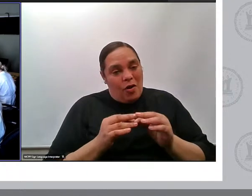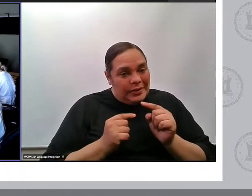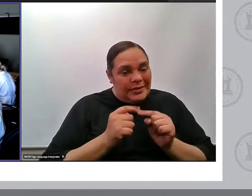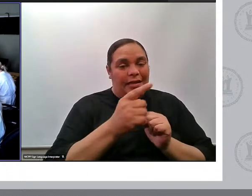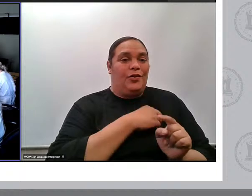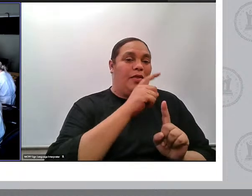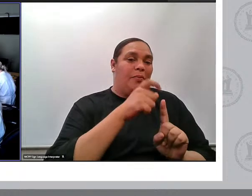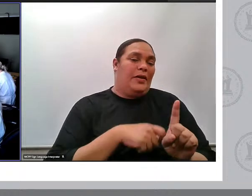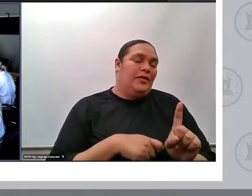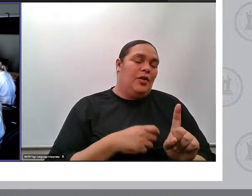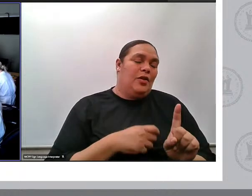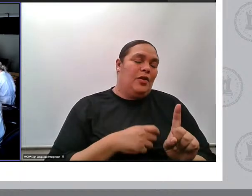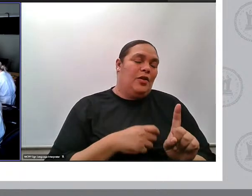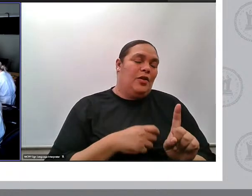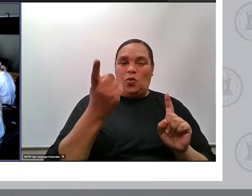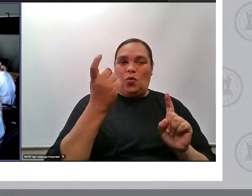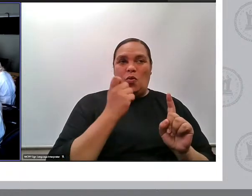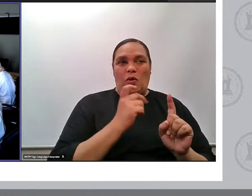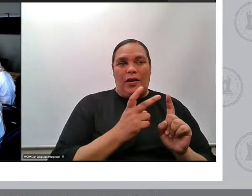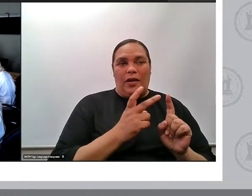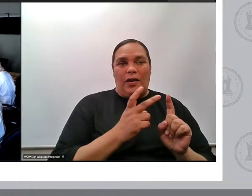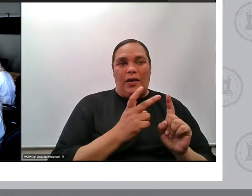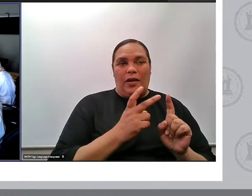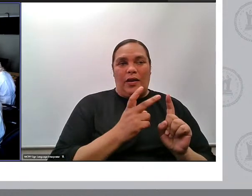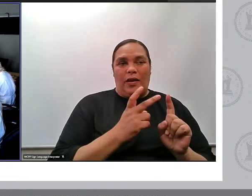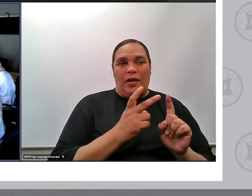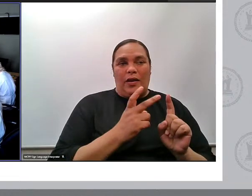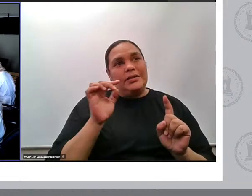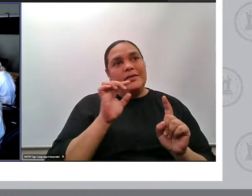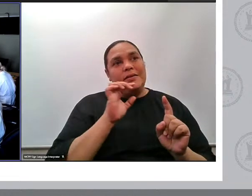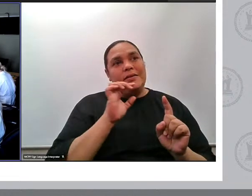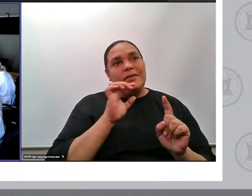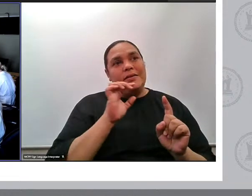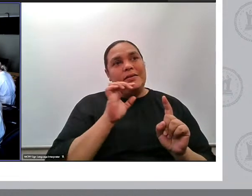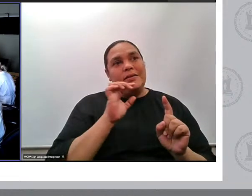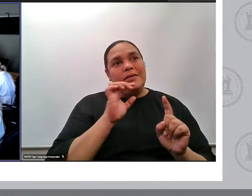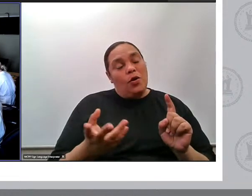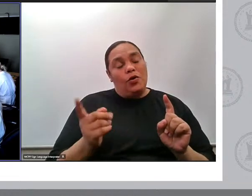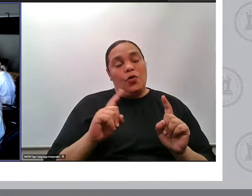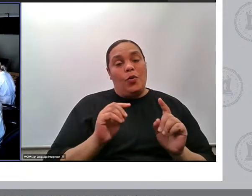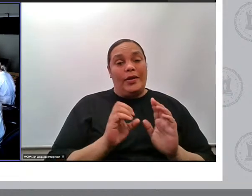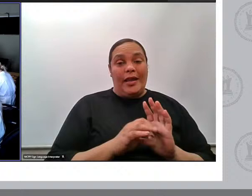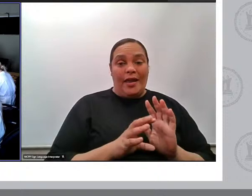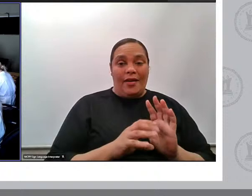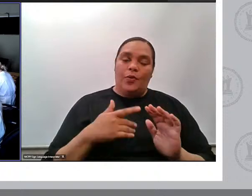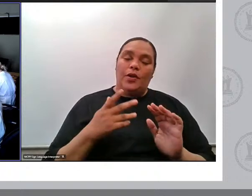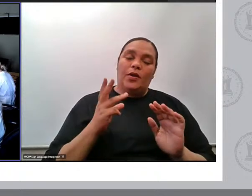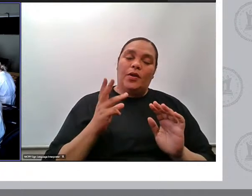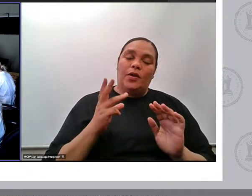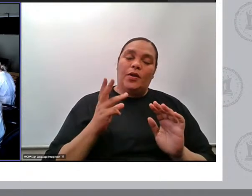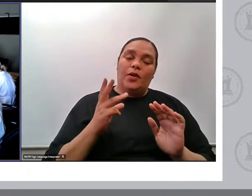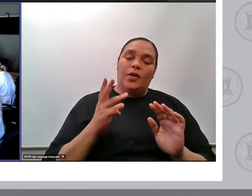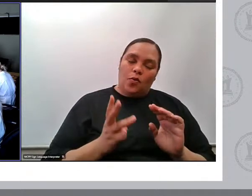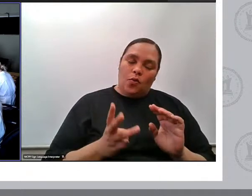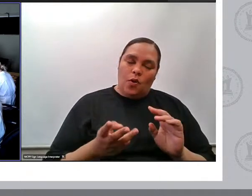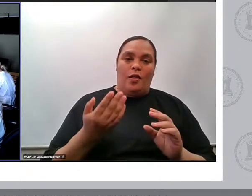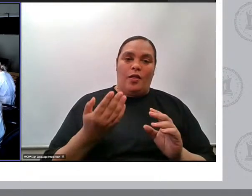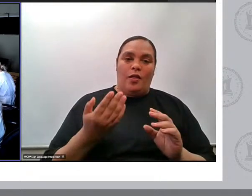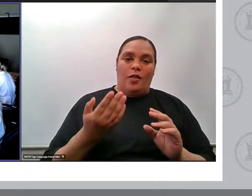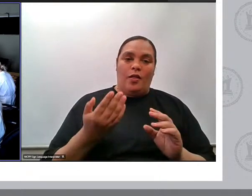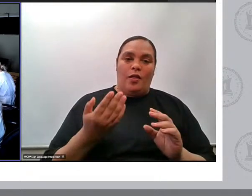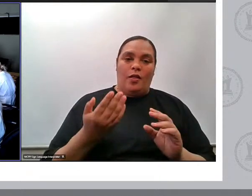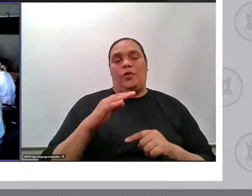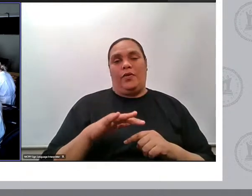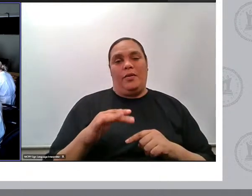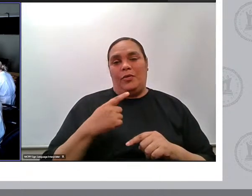the application, to call once again that the notice that's been advertised, we would forward that to them to